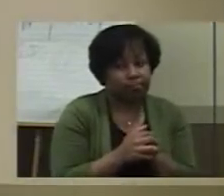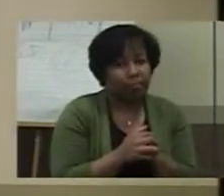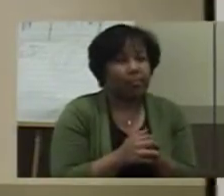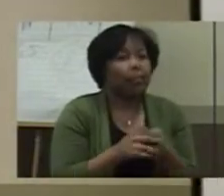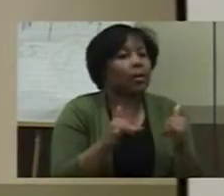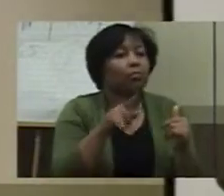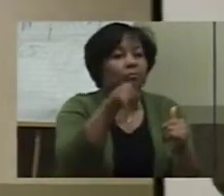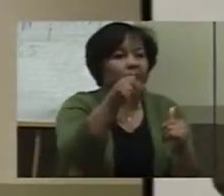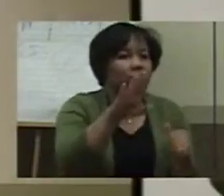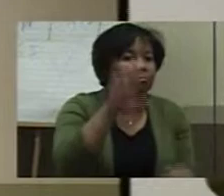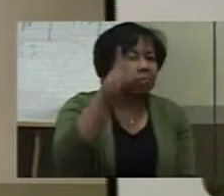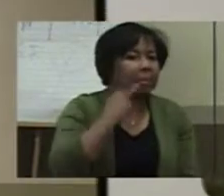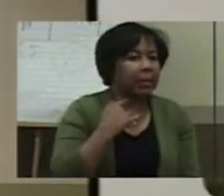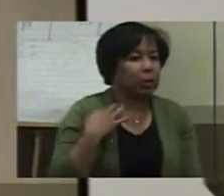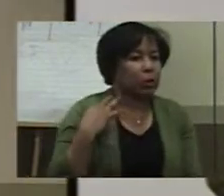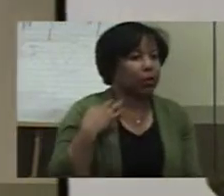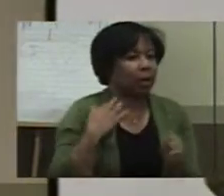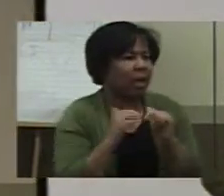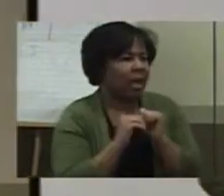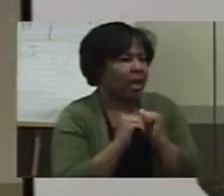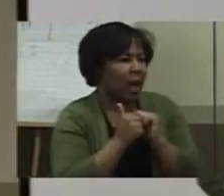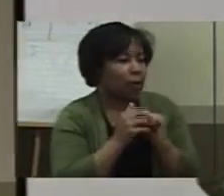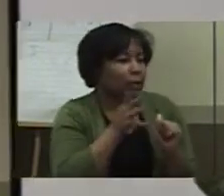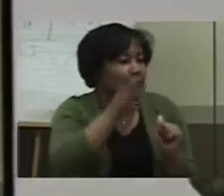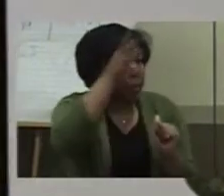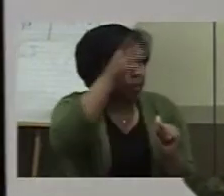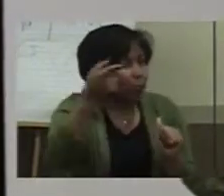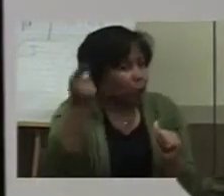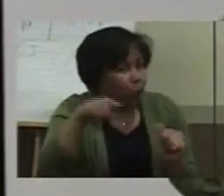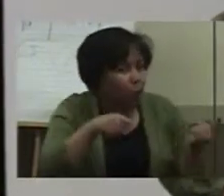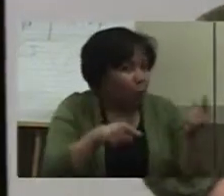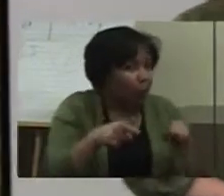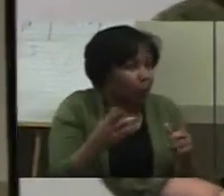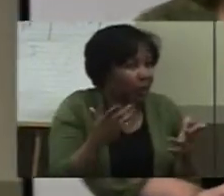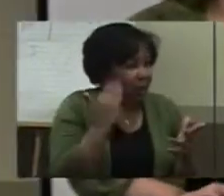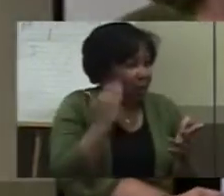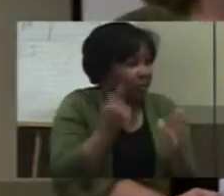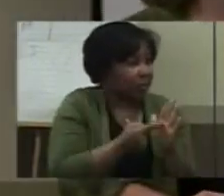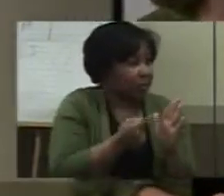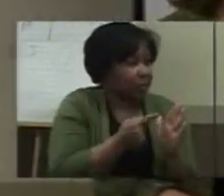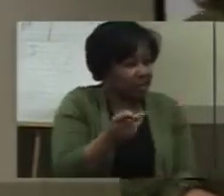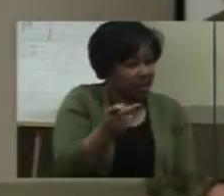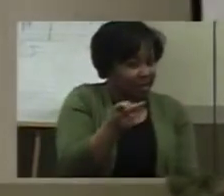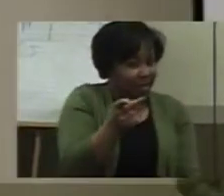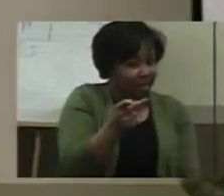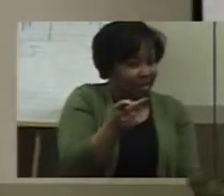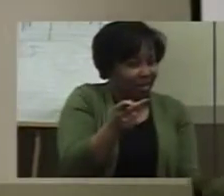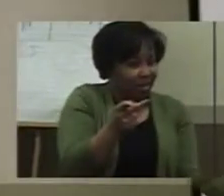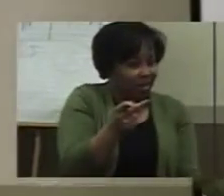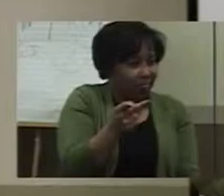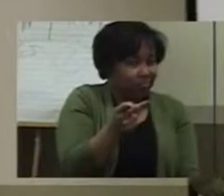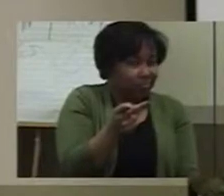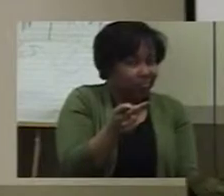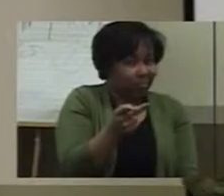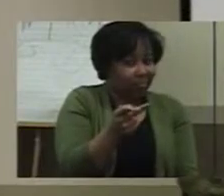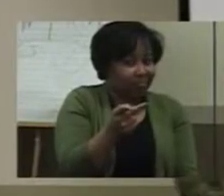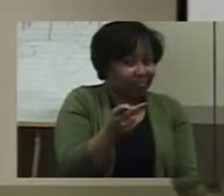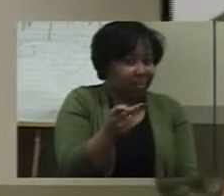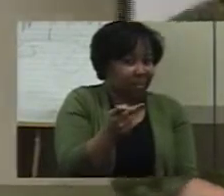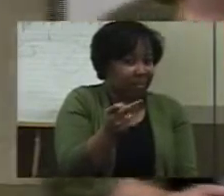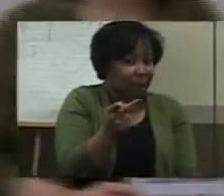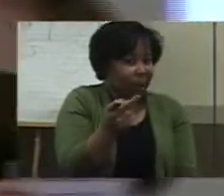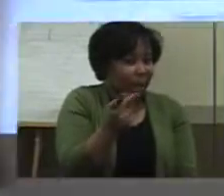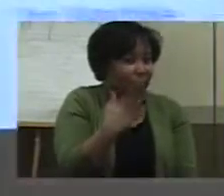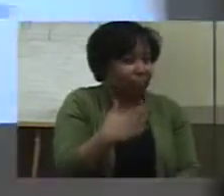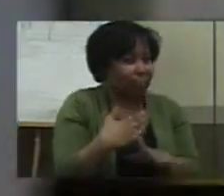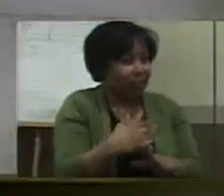Let's go around. Yes. And how do you get parents to cooperate when sometimes they're the ones that are